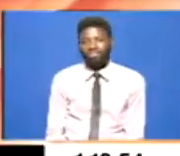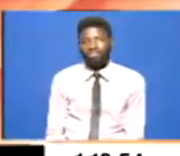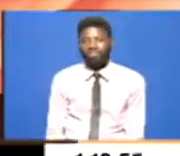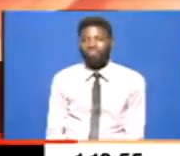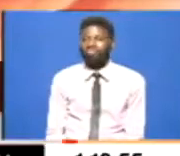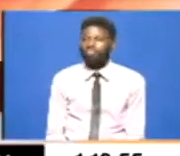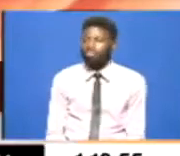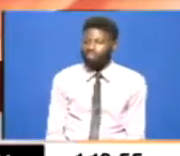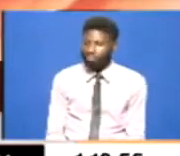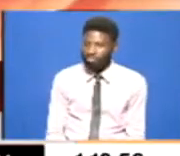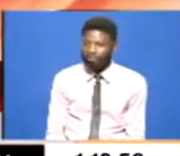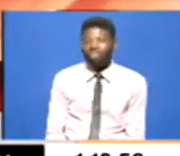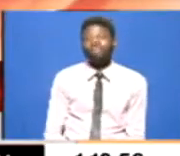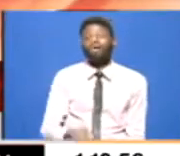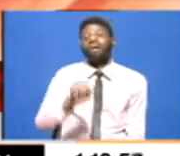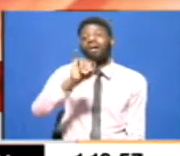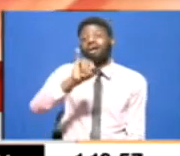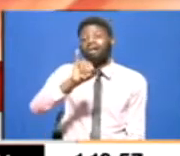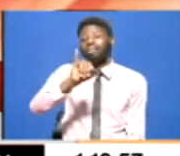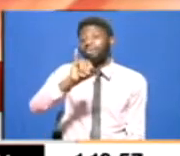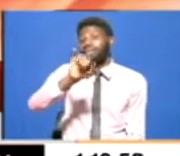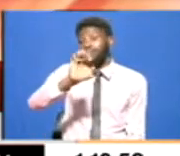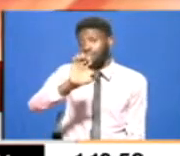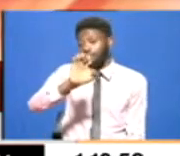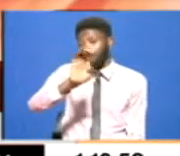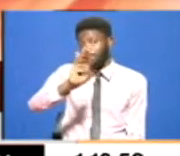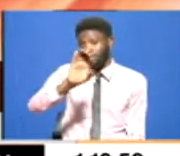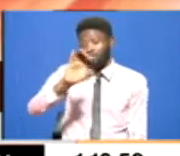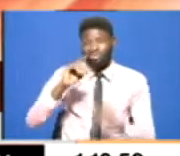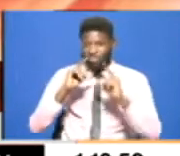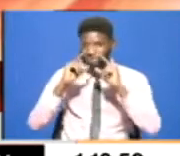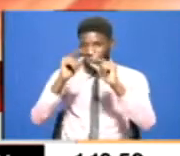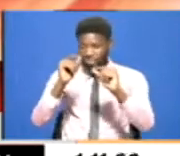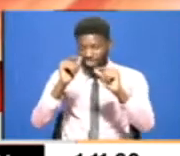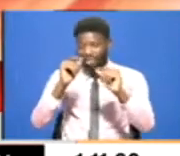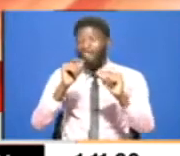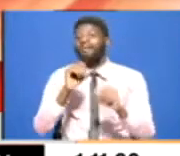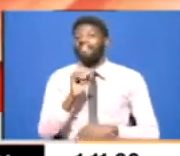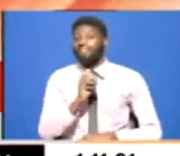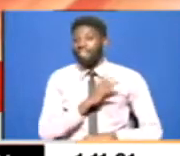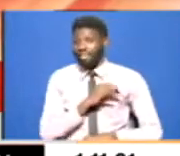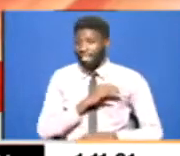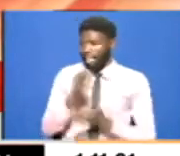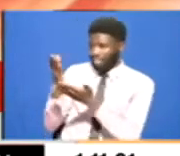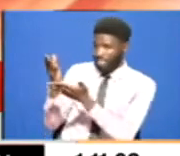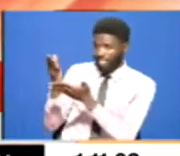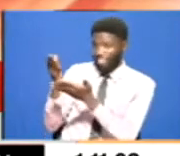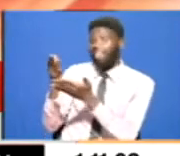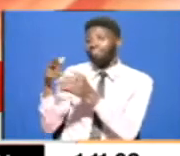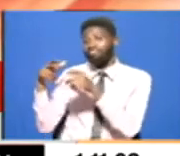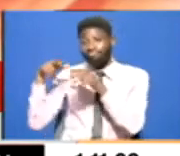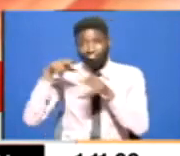Now, the Independent Electoral and Boundaries Commission has allayed fears of external influence in the management of the 2022